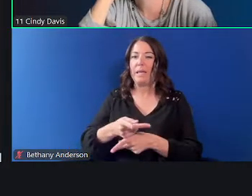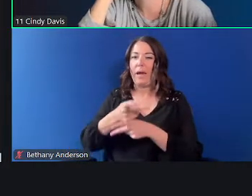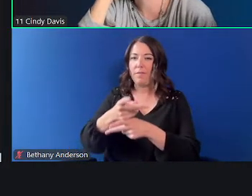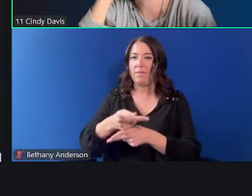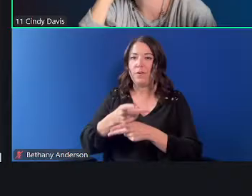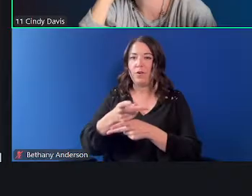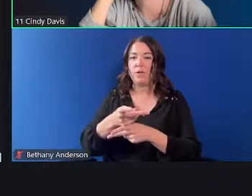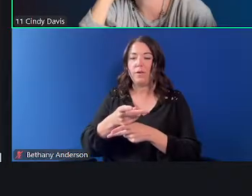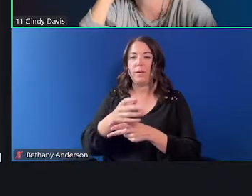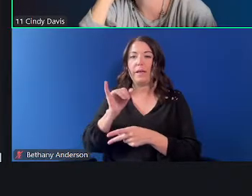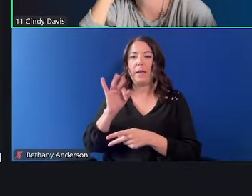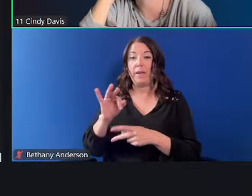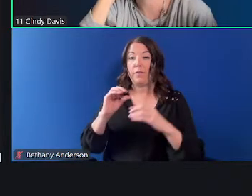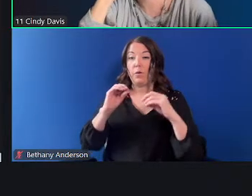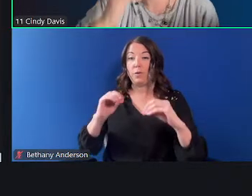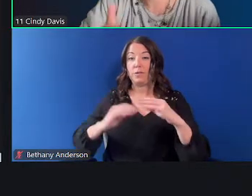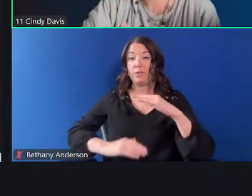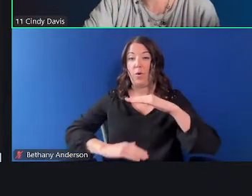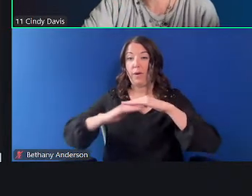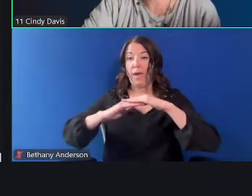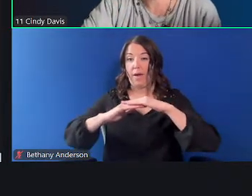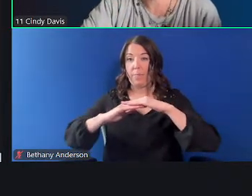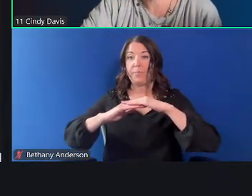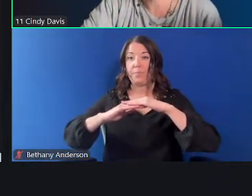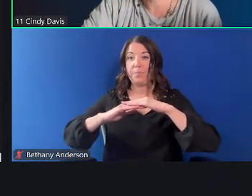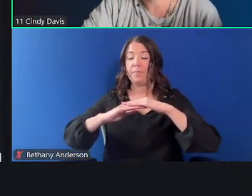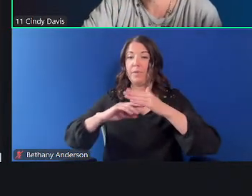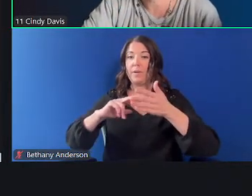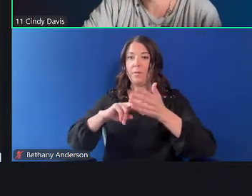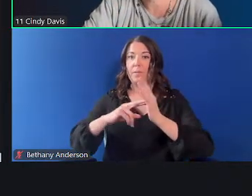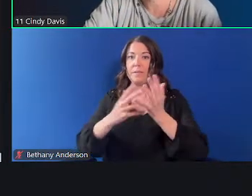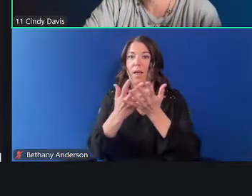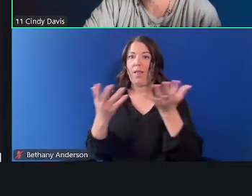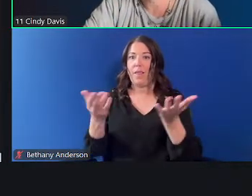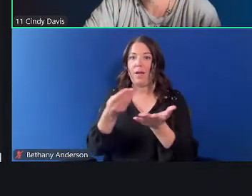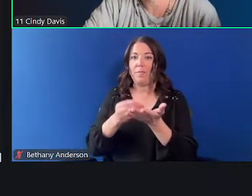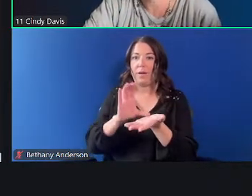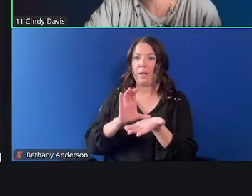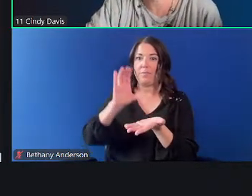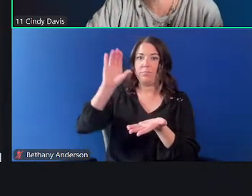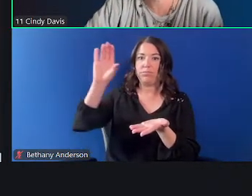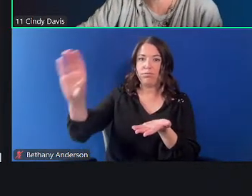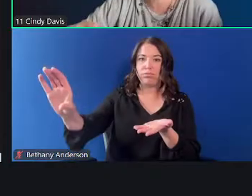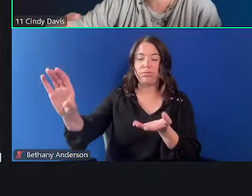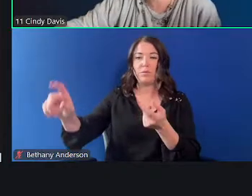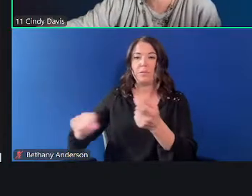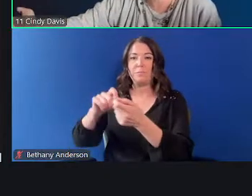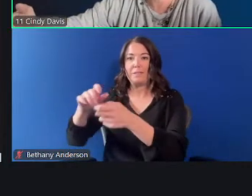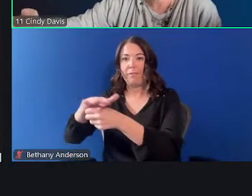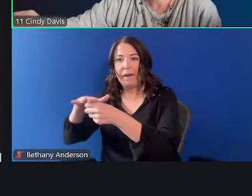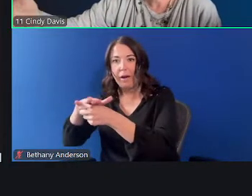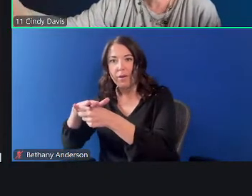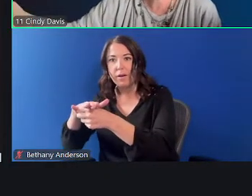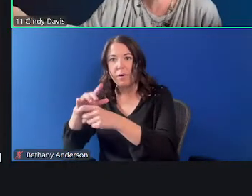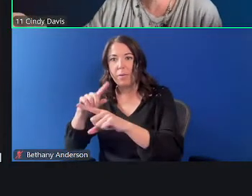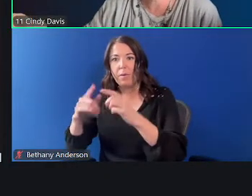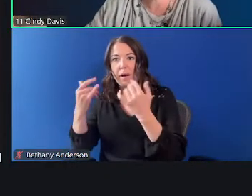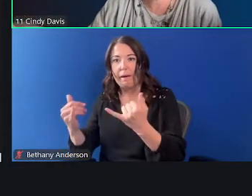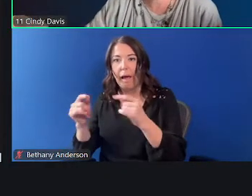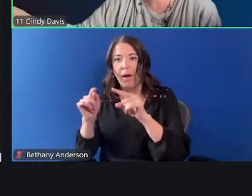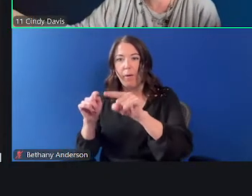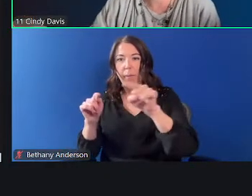if there weren't caps, that a lot of money could go to certain areas, and then you might have places in